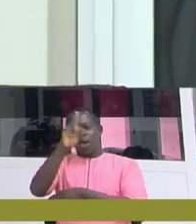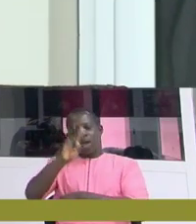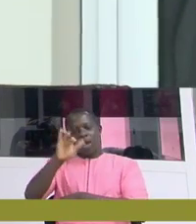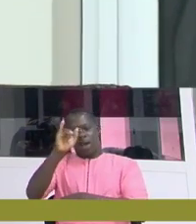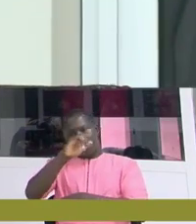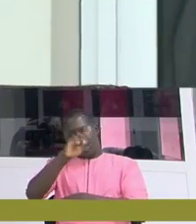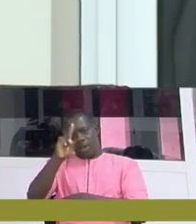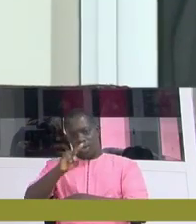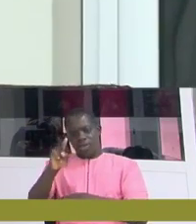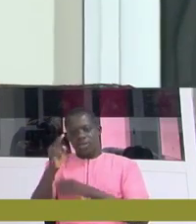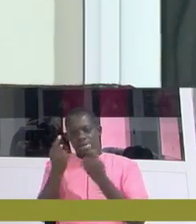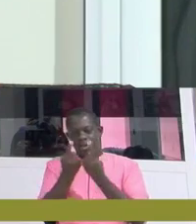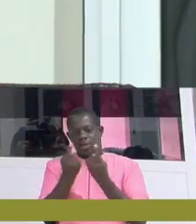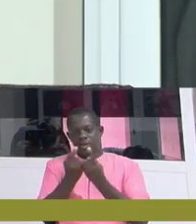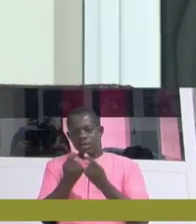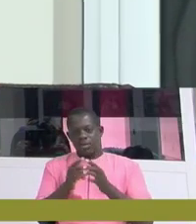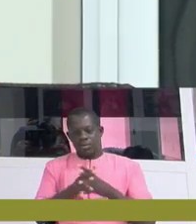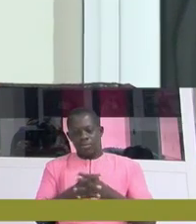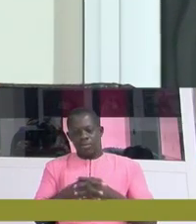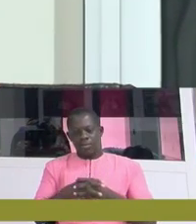Pourquoi?